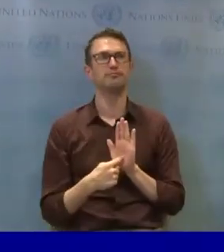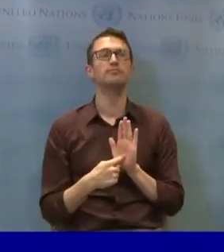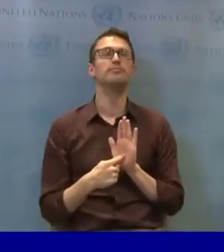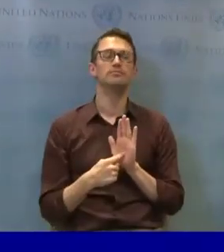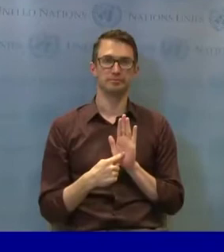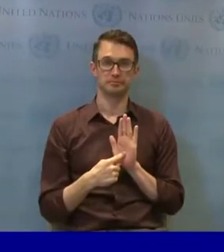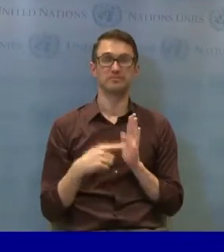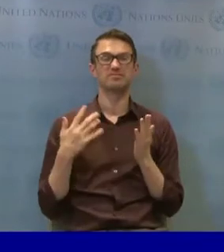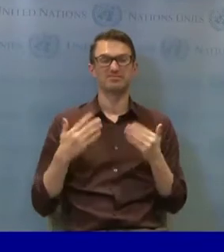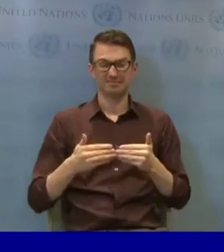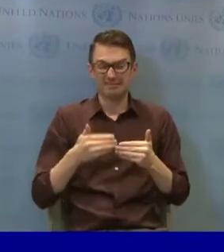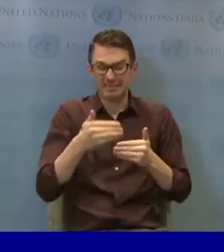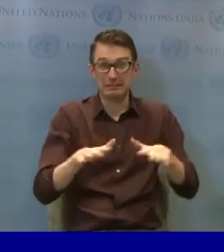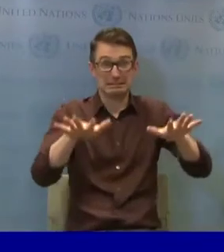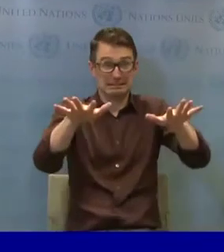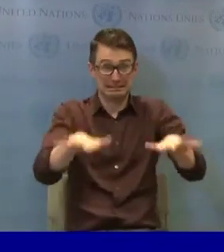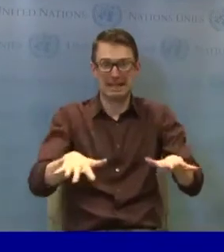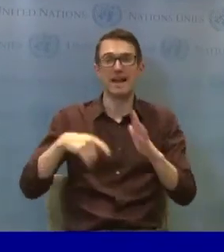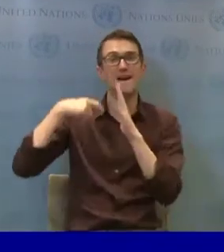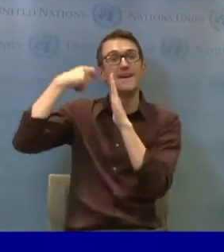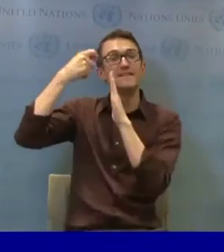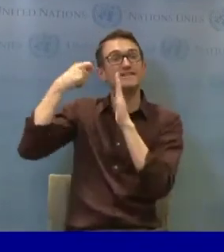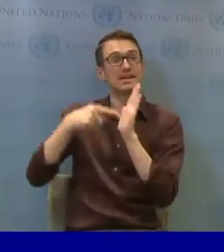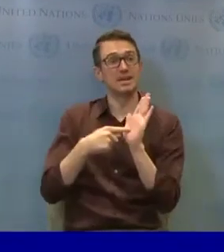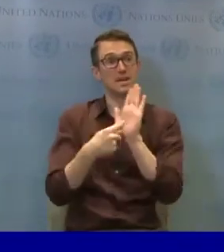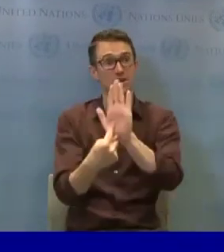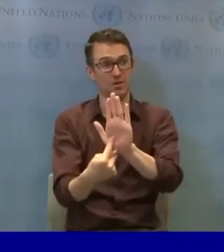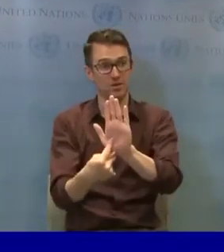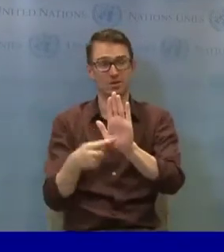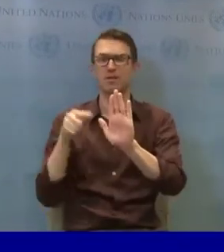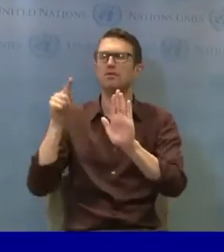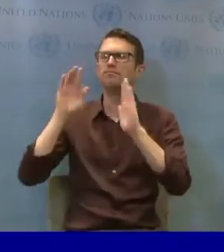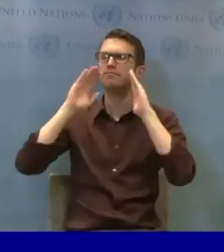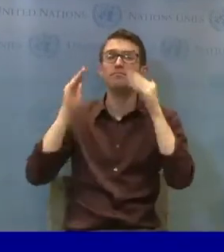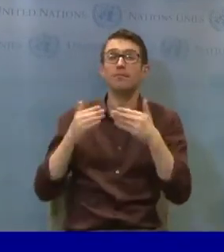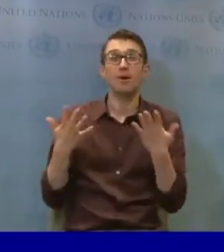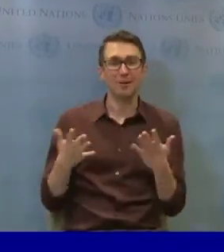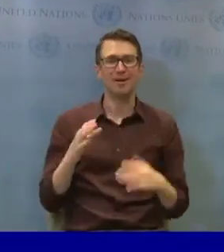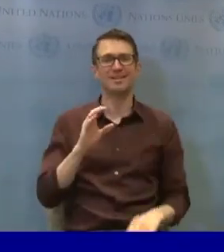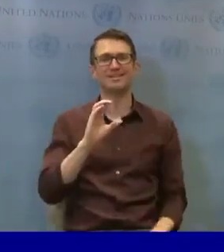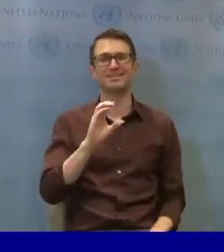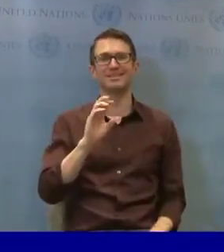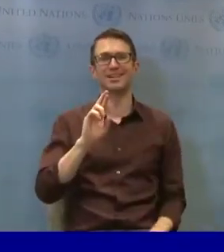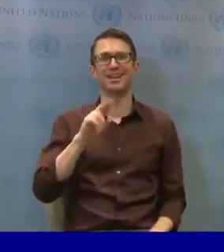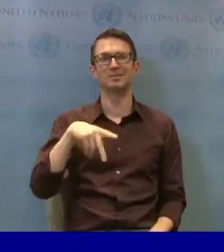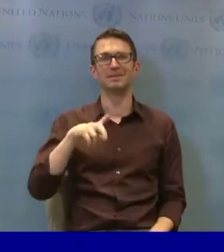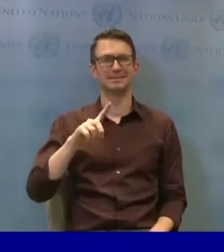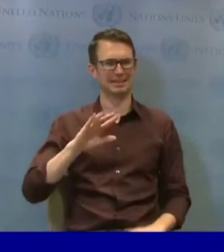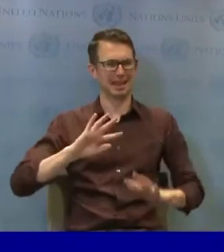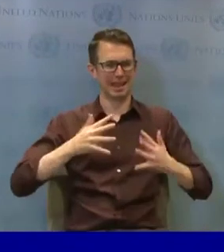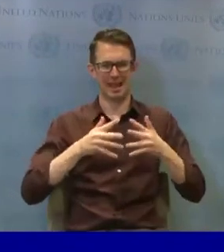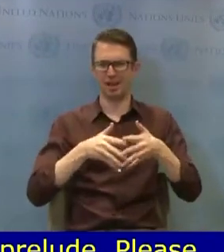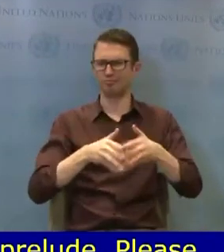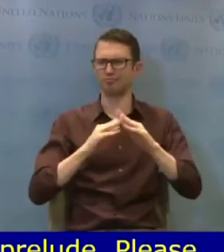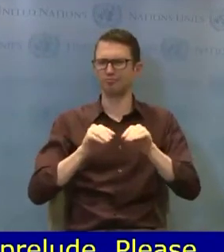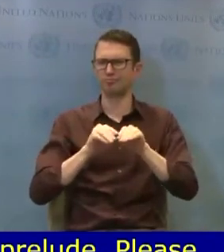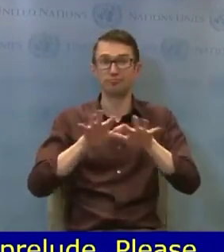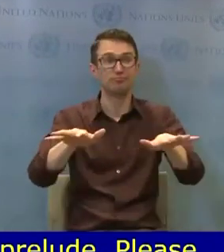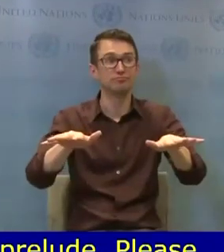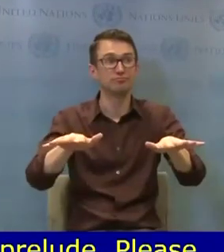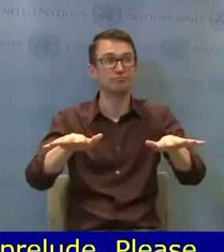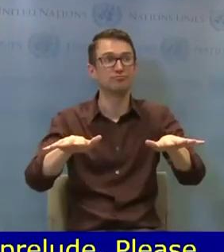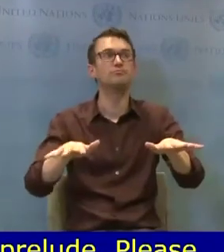by the Secretariat will be shown on the screens, after which the official opening of the conference will start. Thank